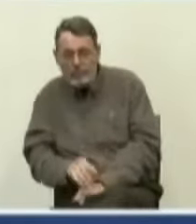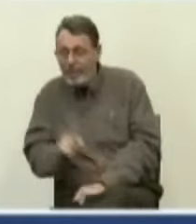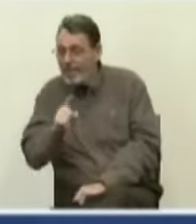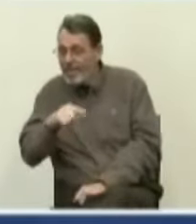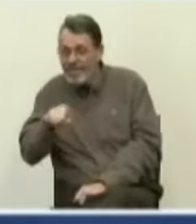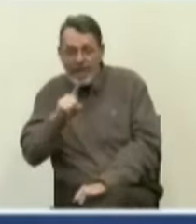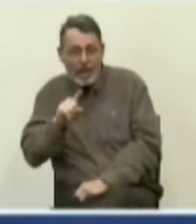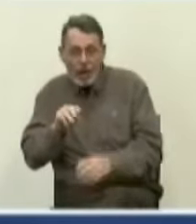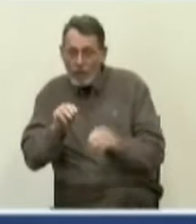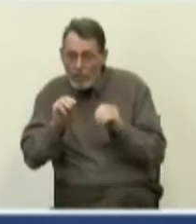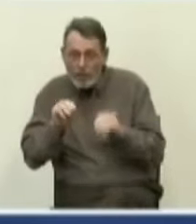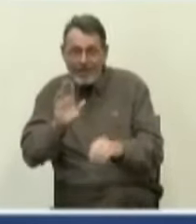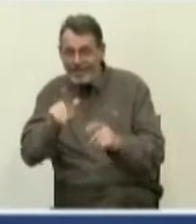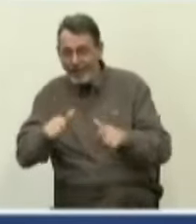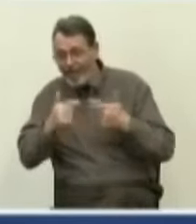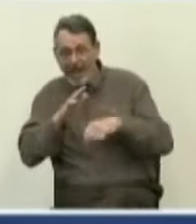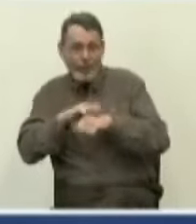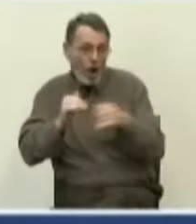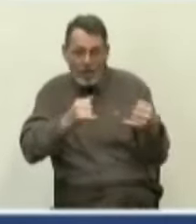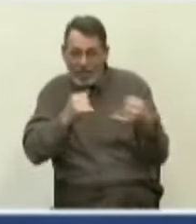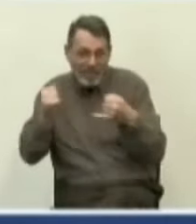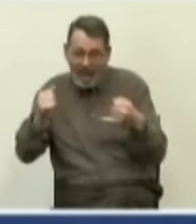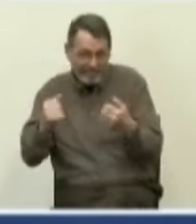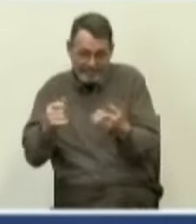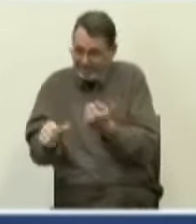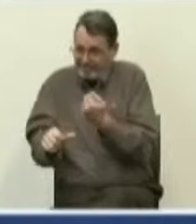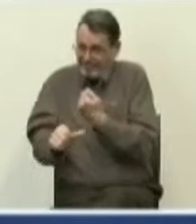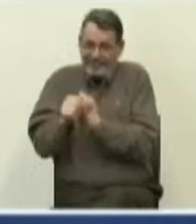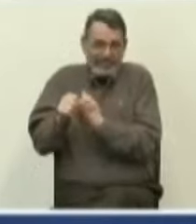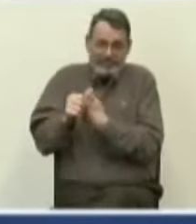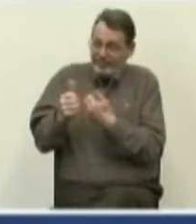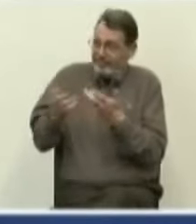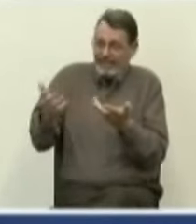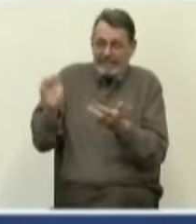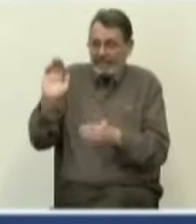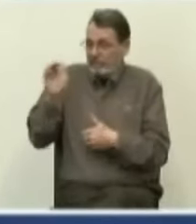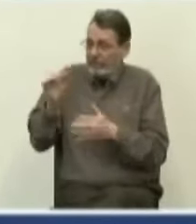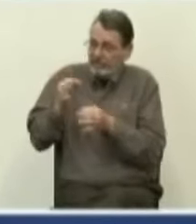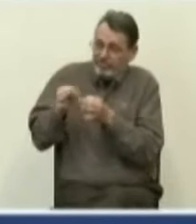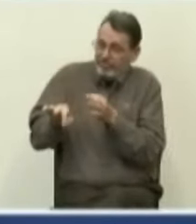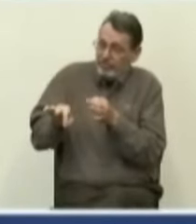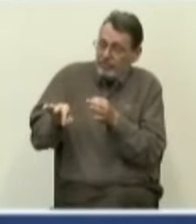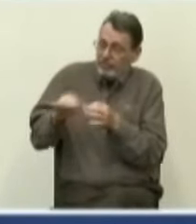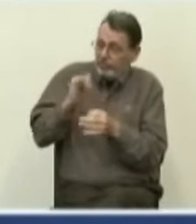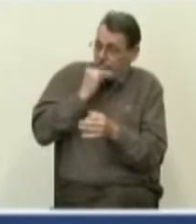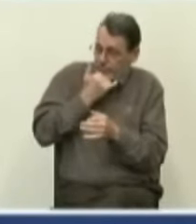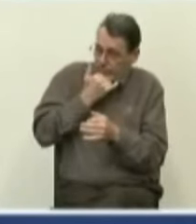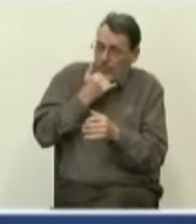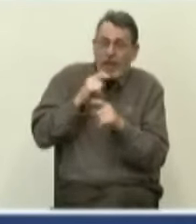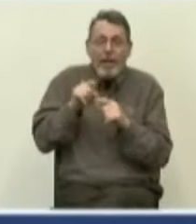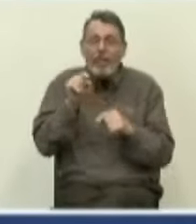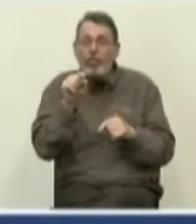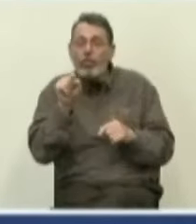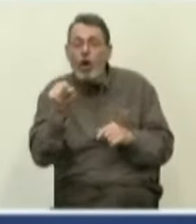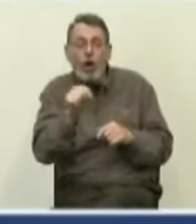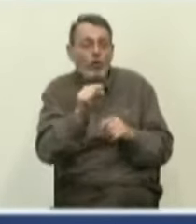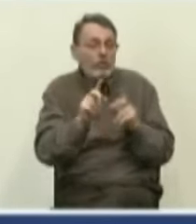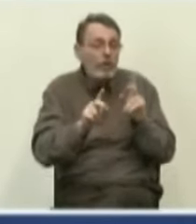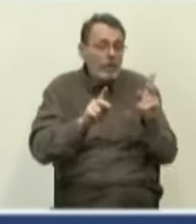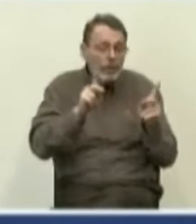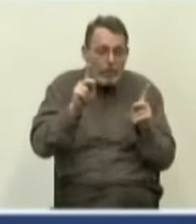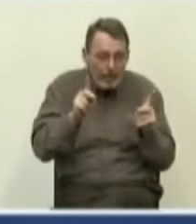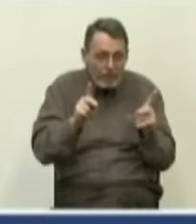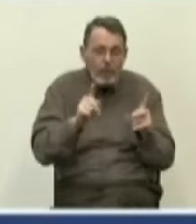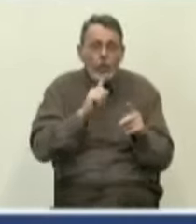life on the line. And it seems like a simple mistake. But these people were